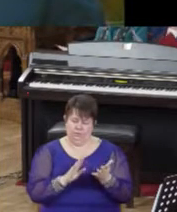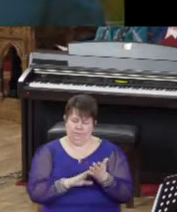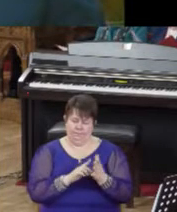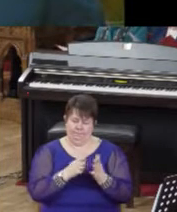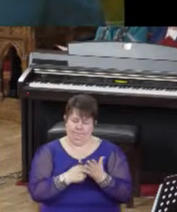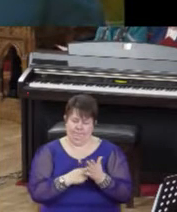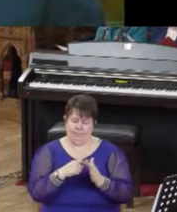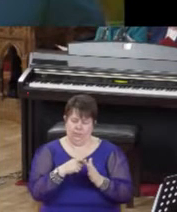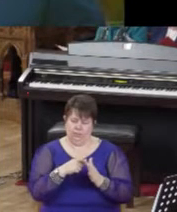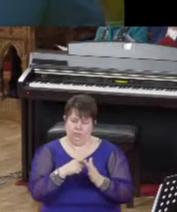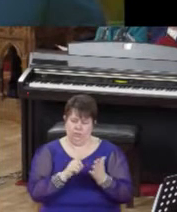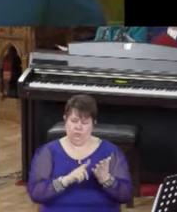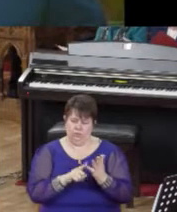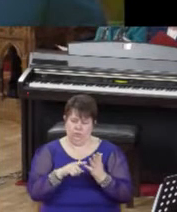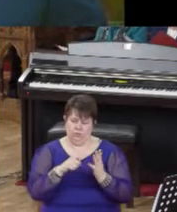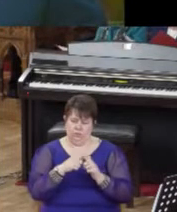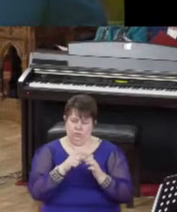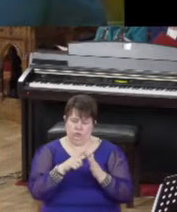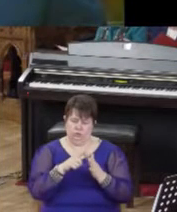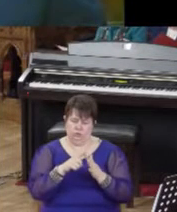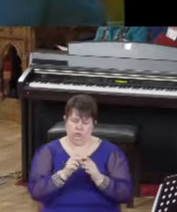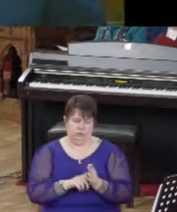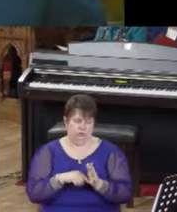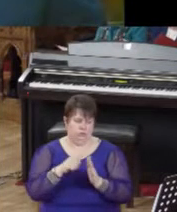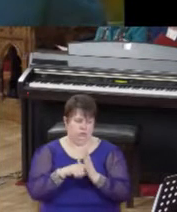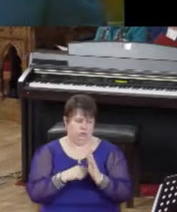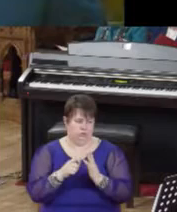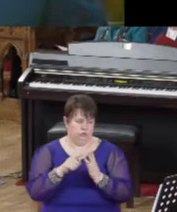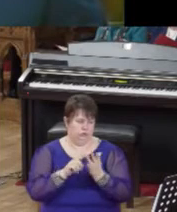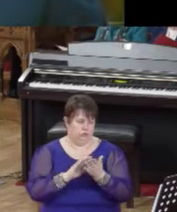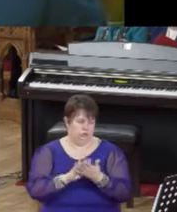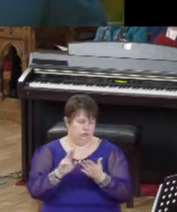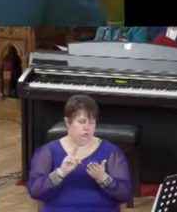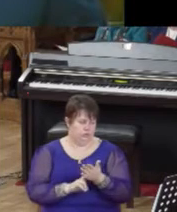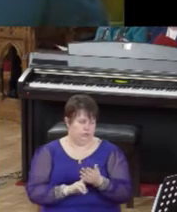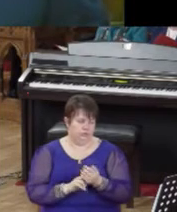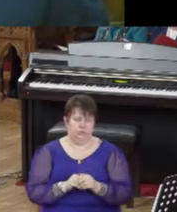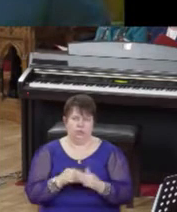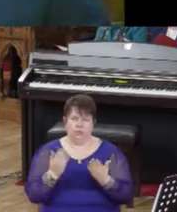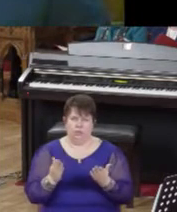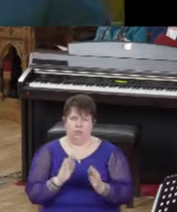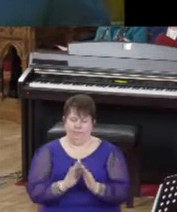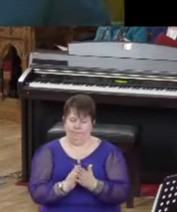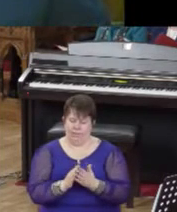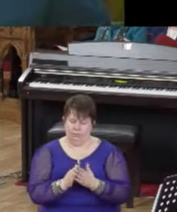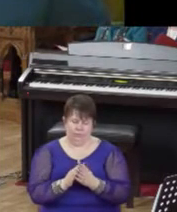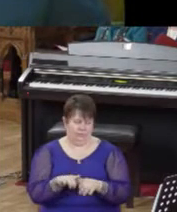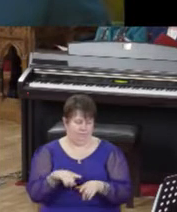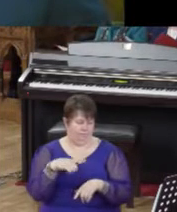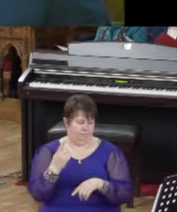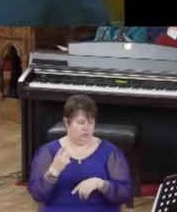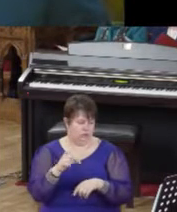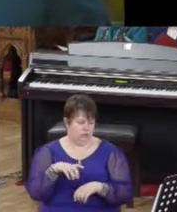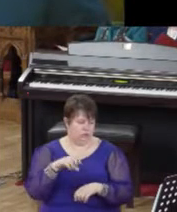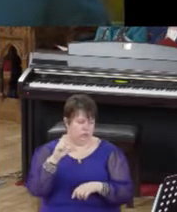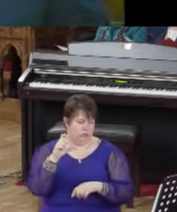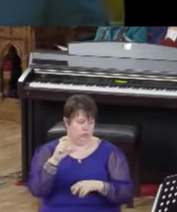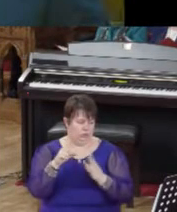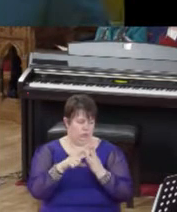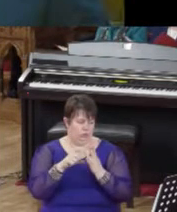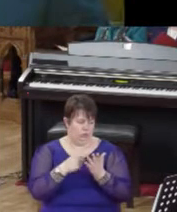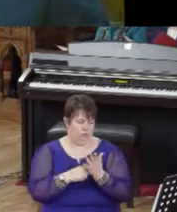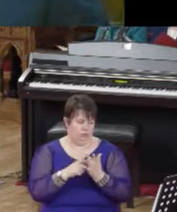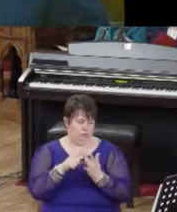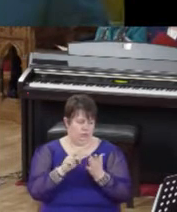mentioned and is important elsewhere in Scripture, this morning we're going to turn to 1 Corinthians and chapter